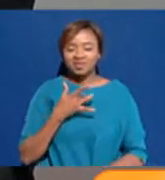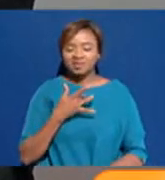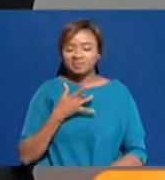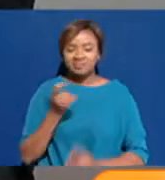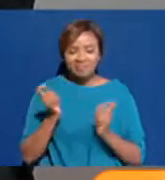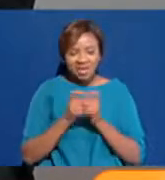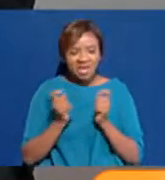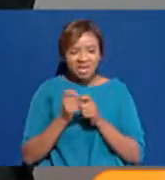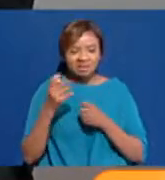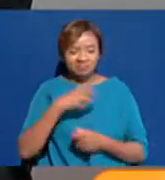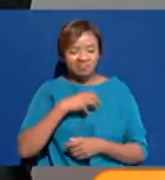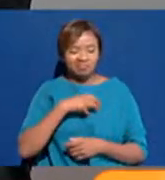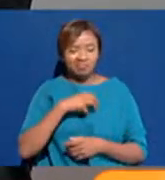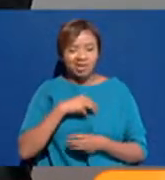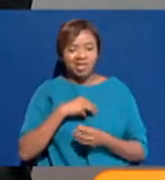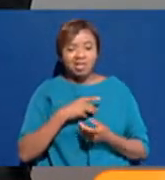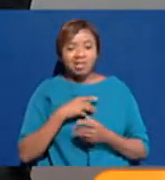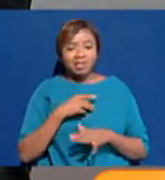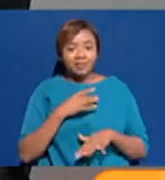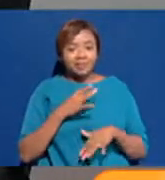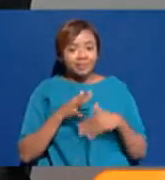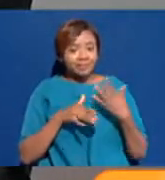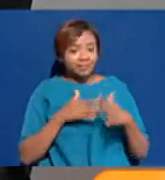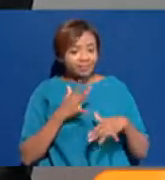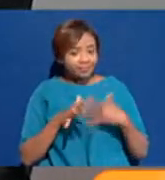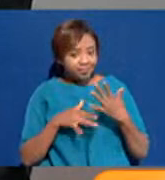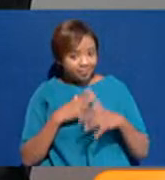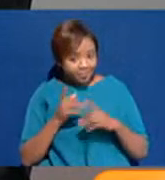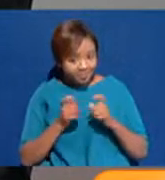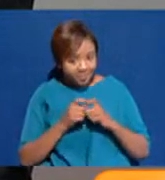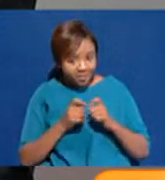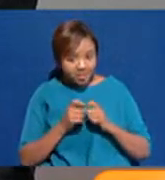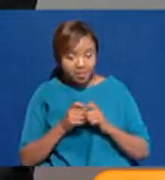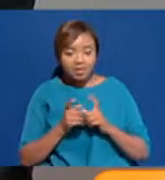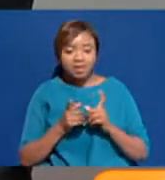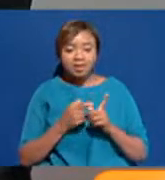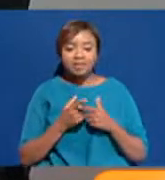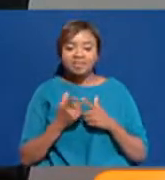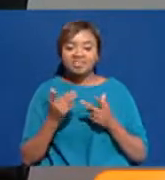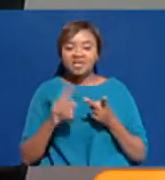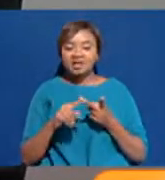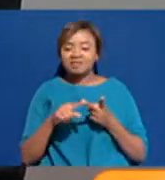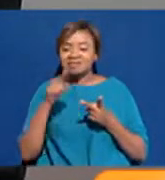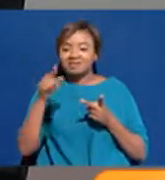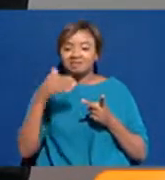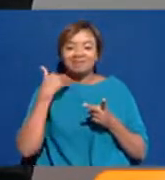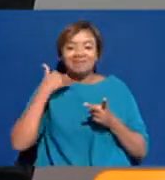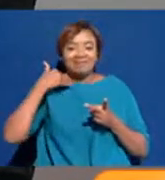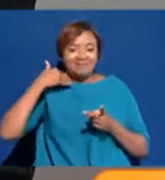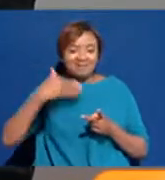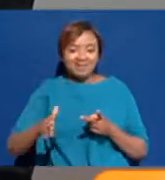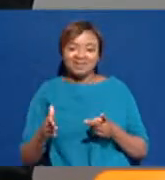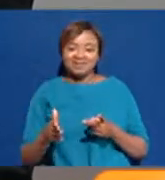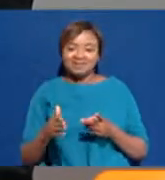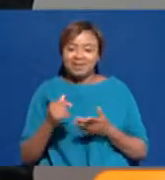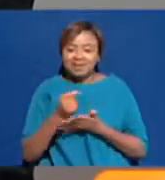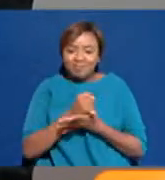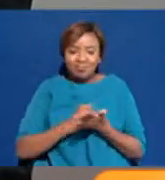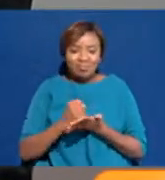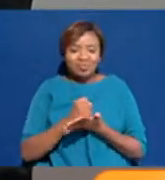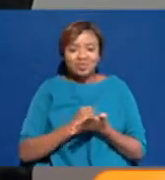can easily go down the path of what the Pope refers to as venom, which means it creates